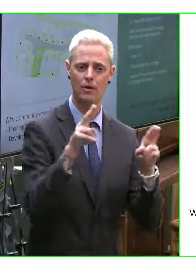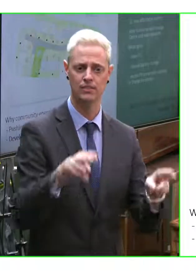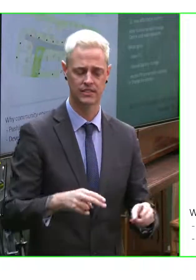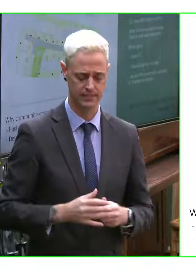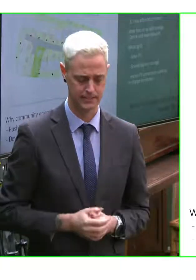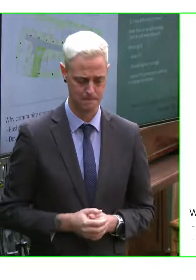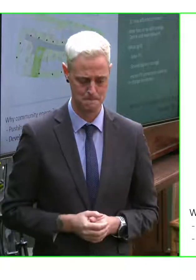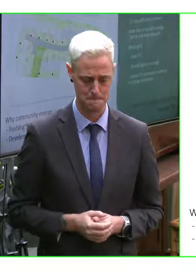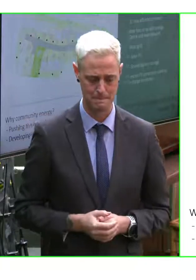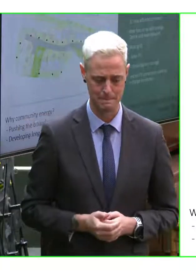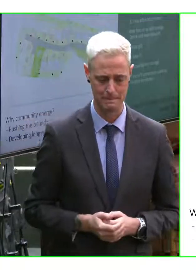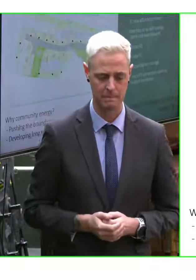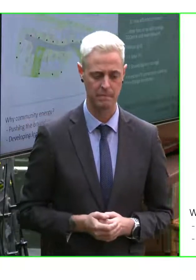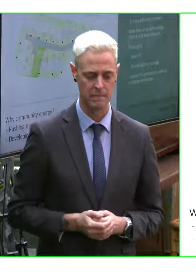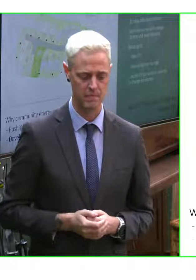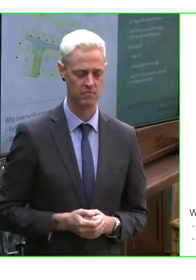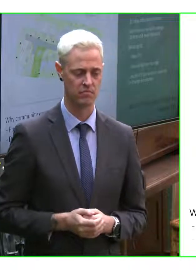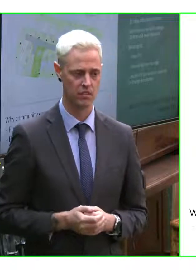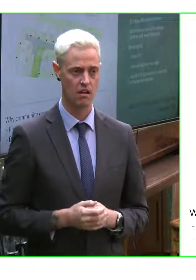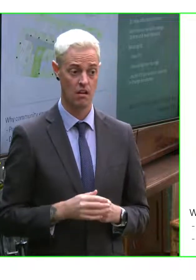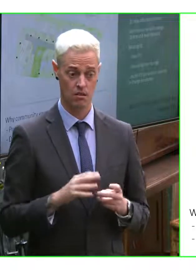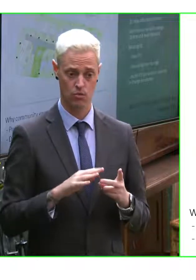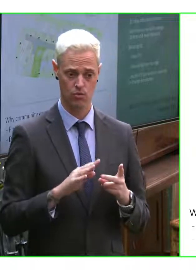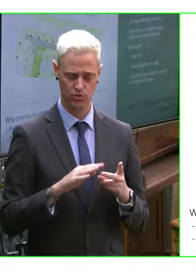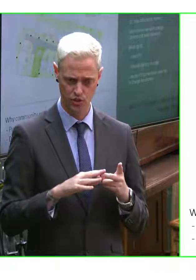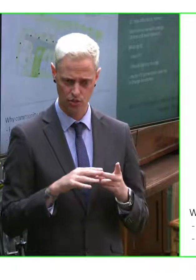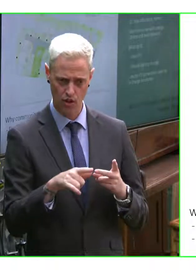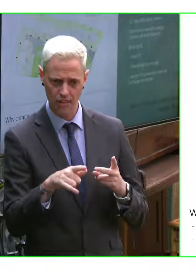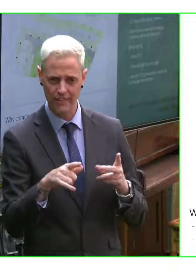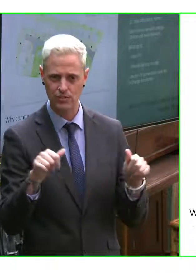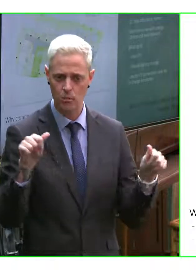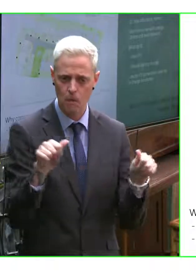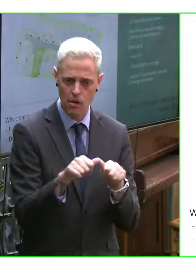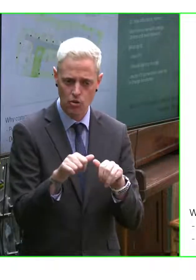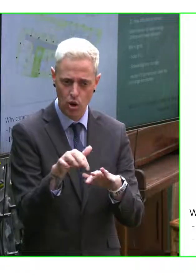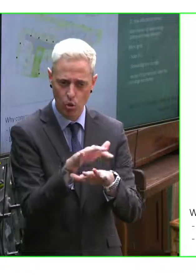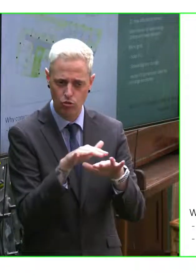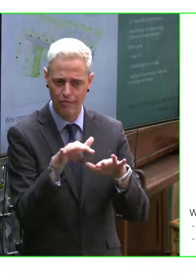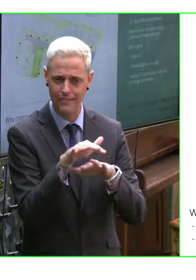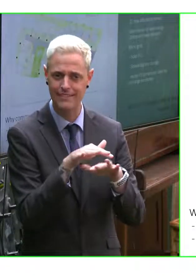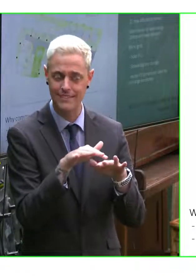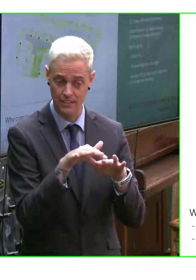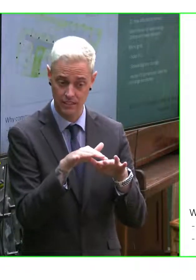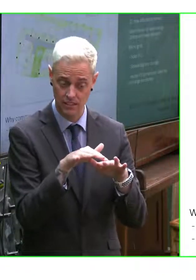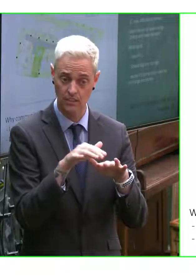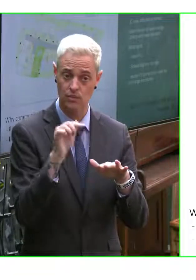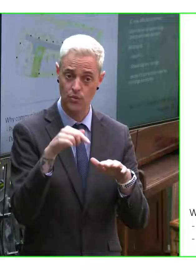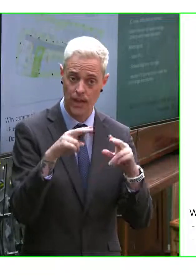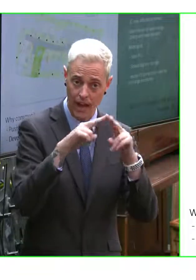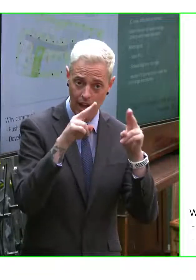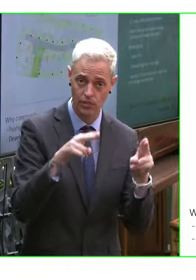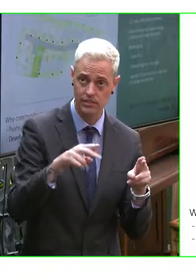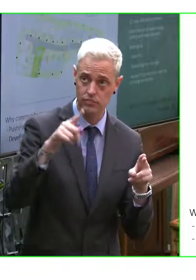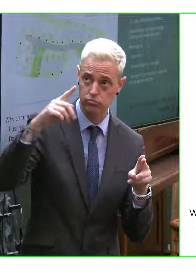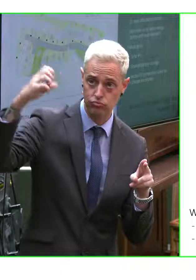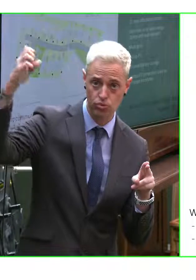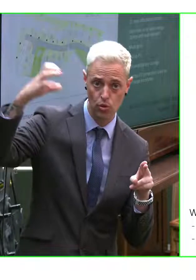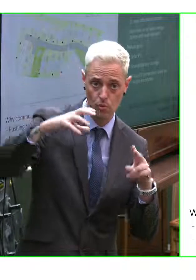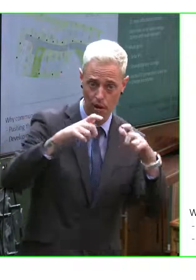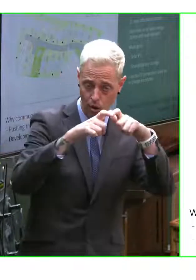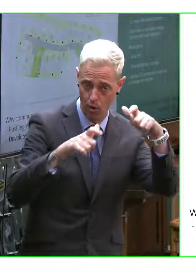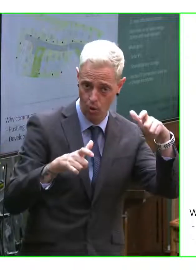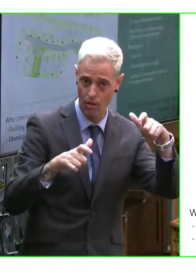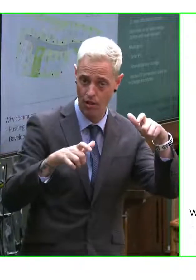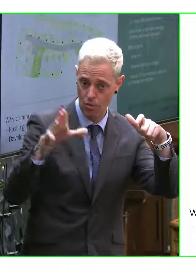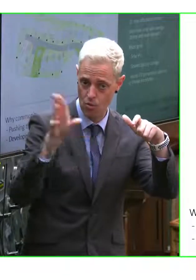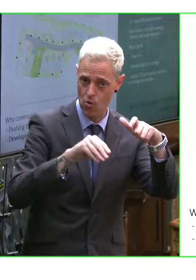But we're also layering on top of that a microgrid. So it means that solar panels on those roofs of those houses will go,